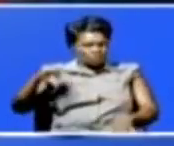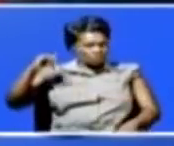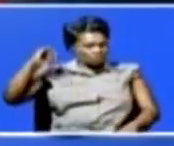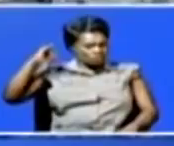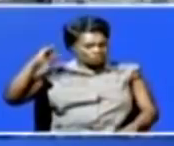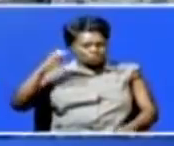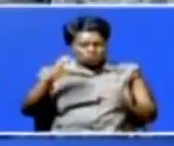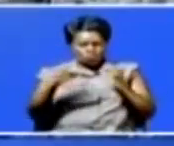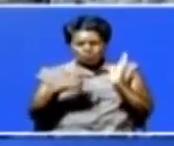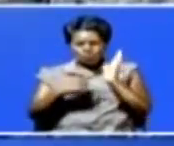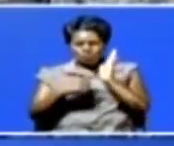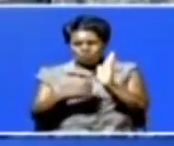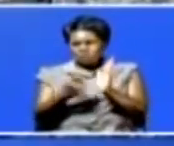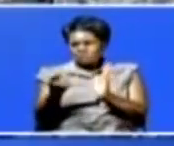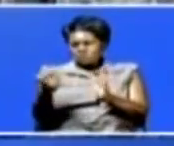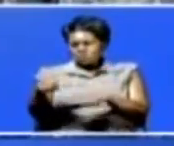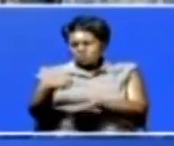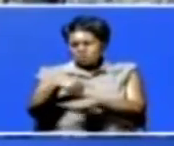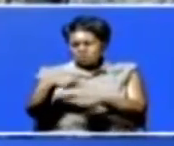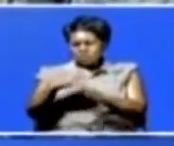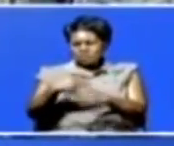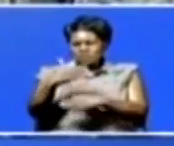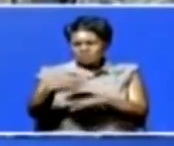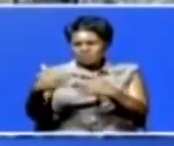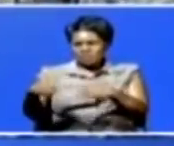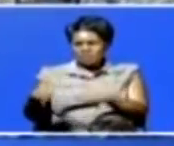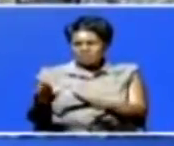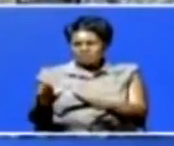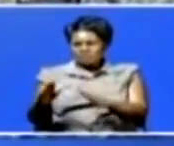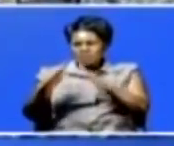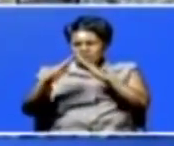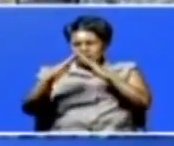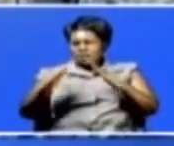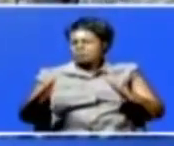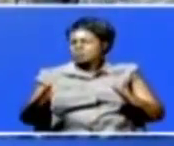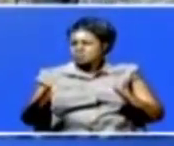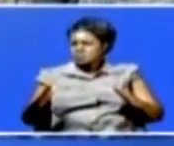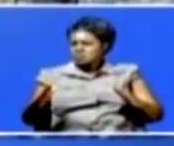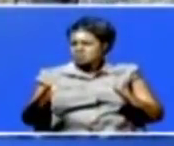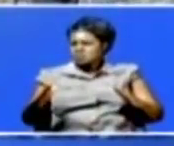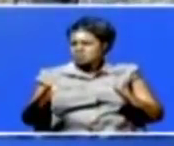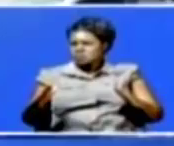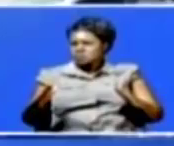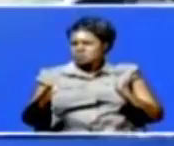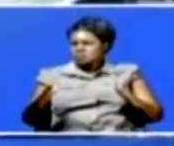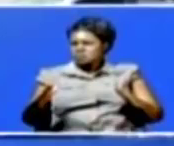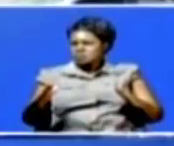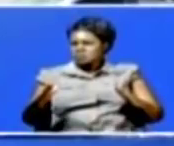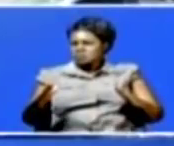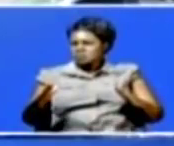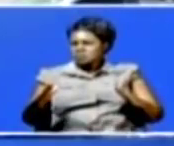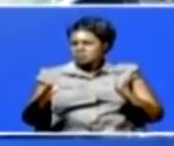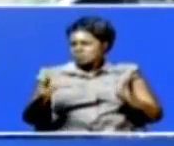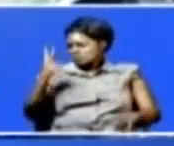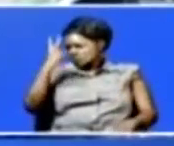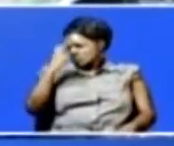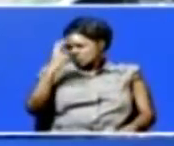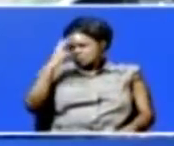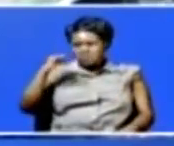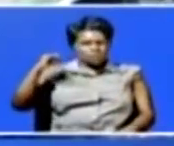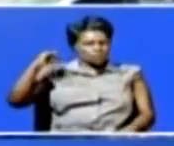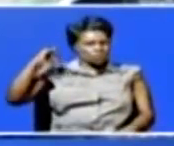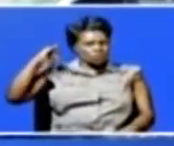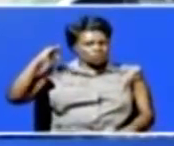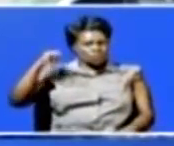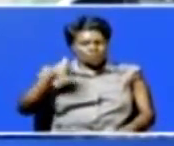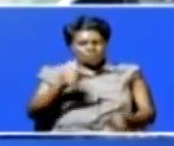phone communication shows that a few hours after Irungu left Monica's house at Lamuria Gardens off Dennis Pritt Road, the suspect called and